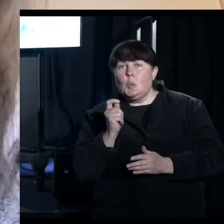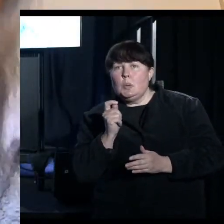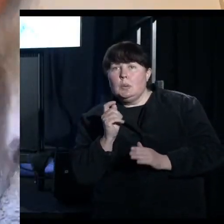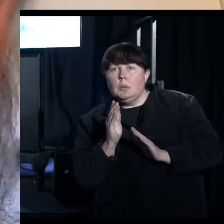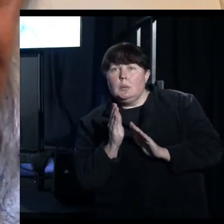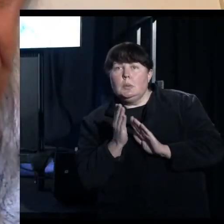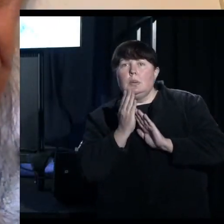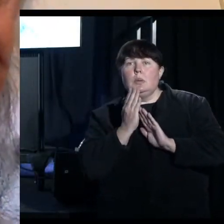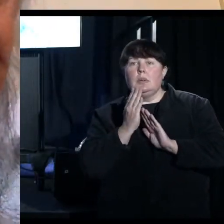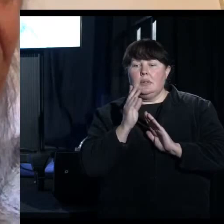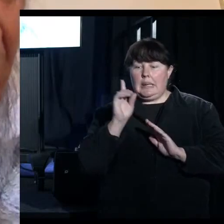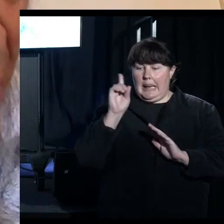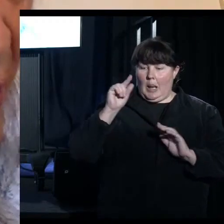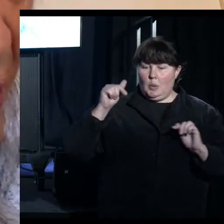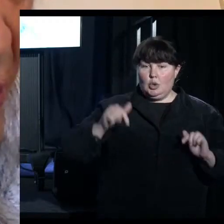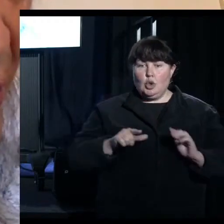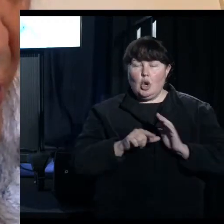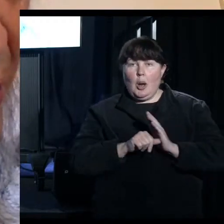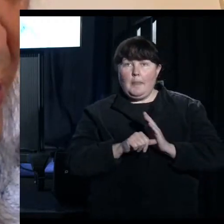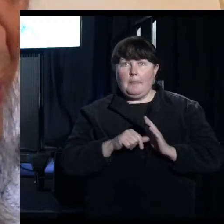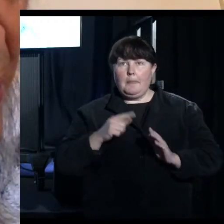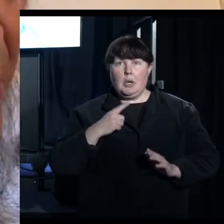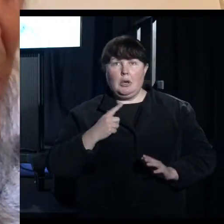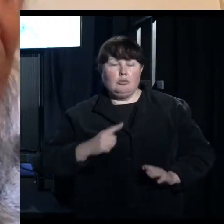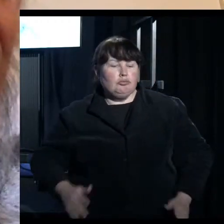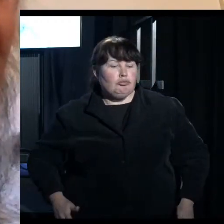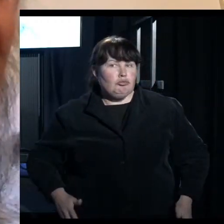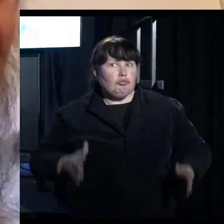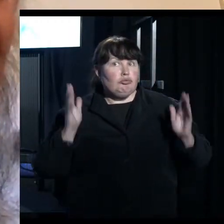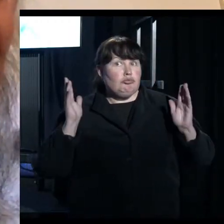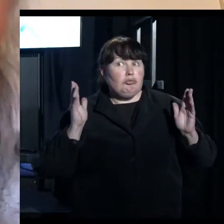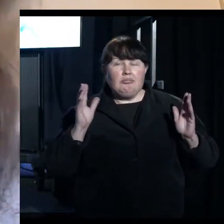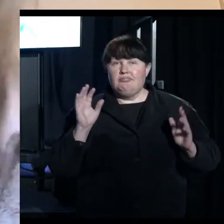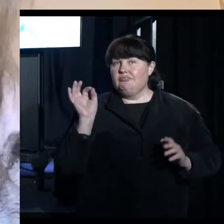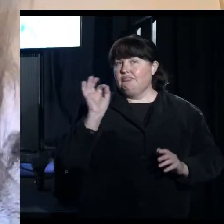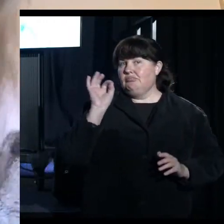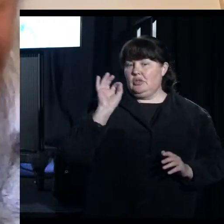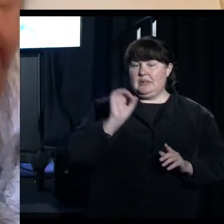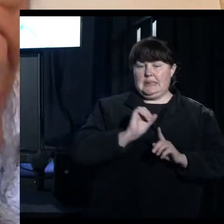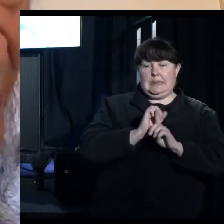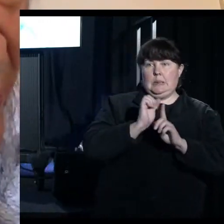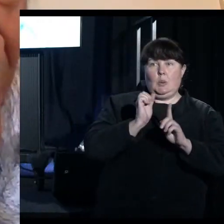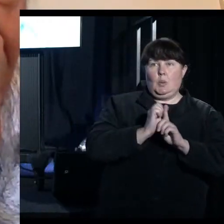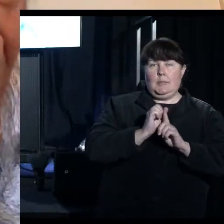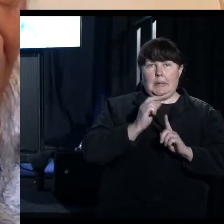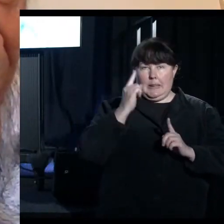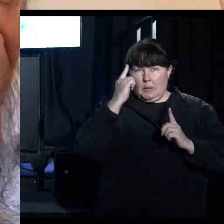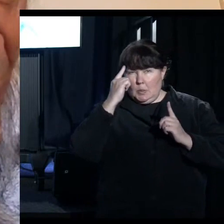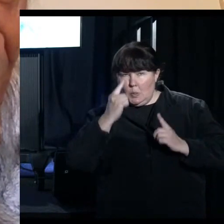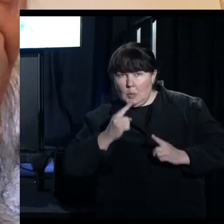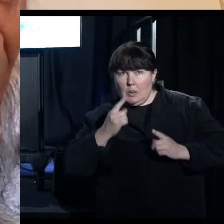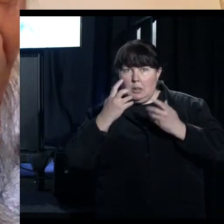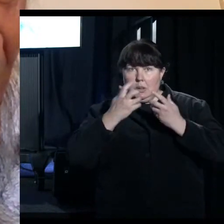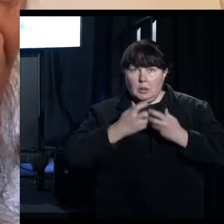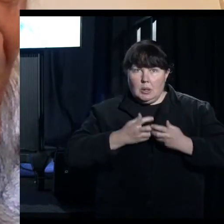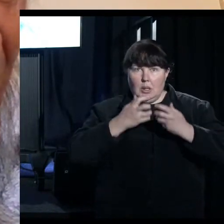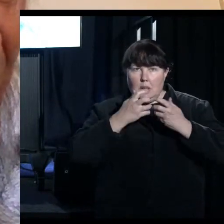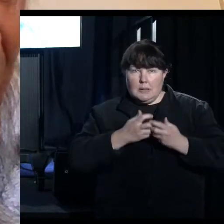a calculation and a need. For we are bound,